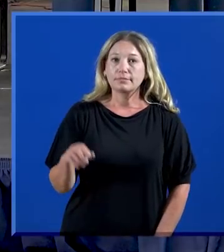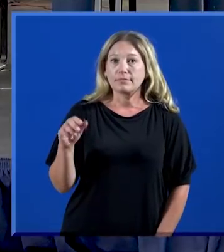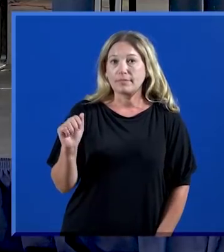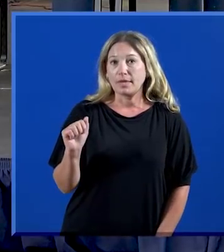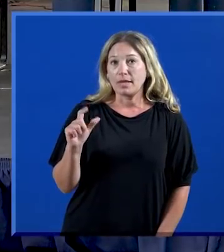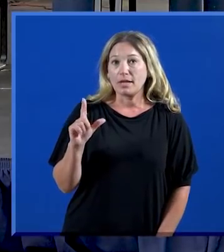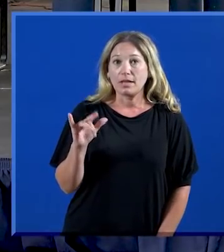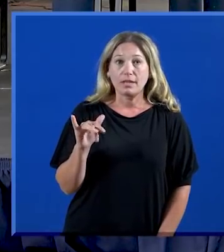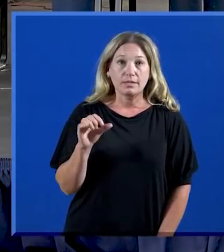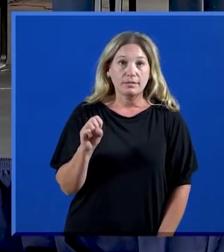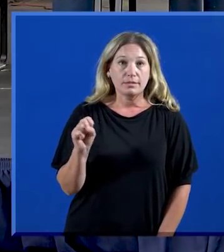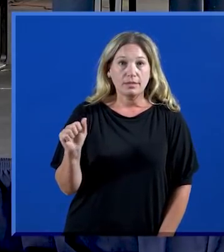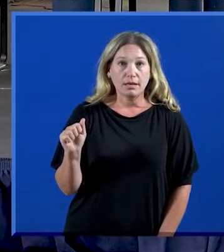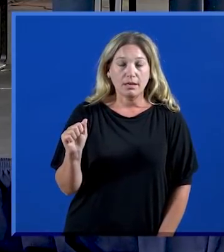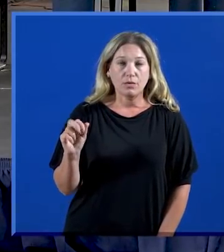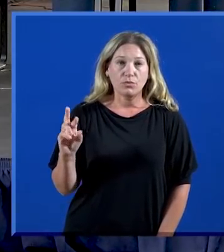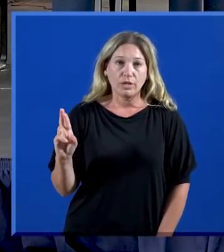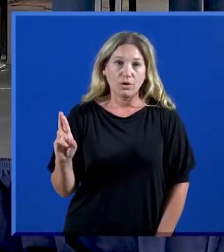Alyssa Renard.